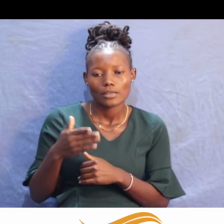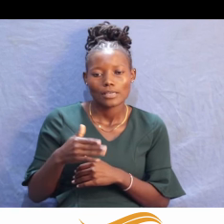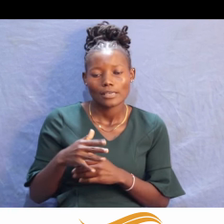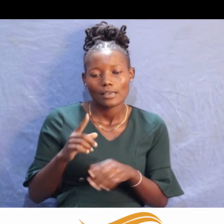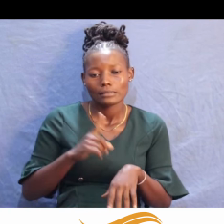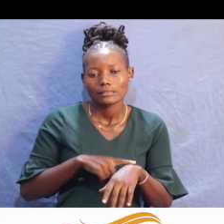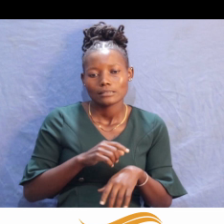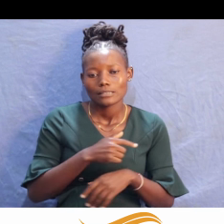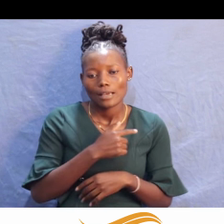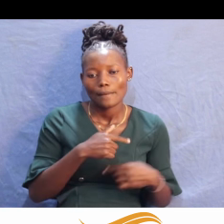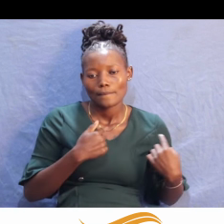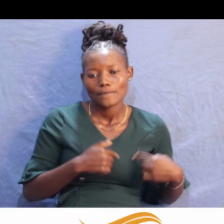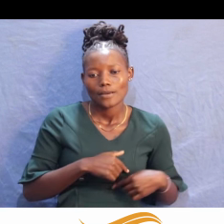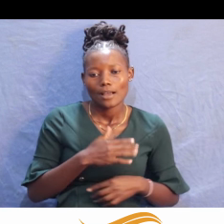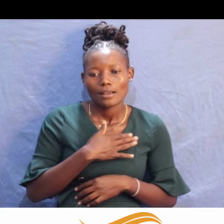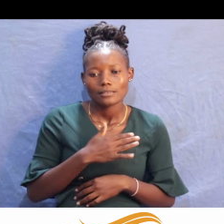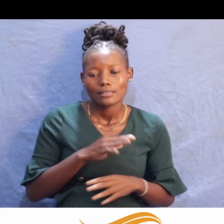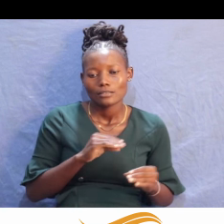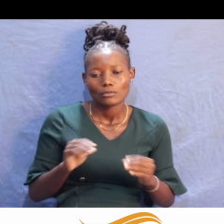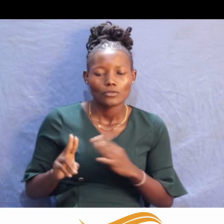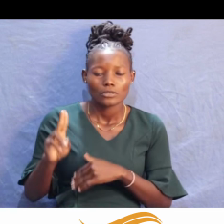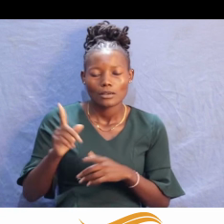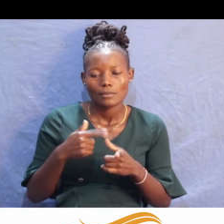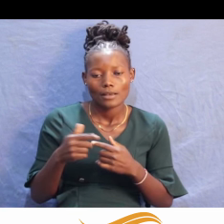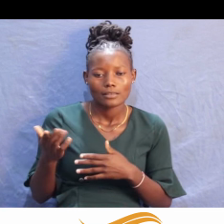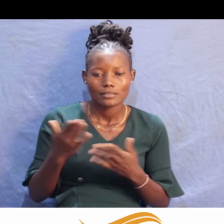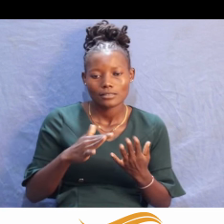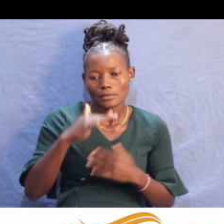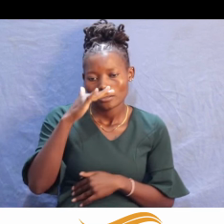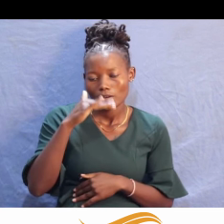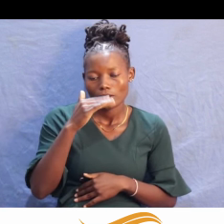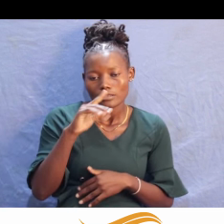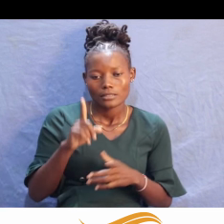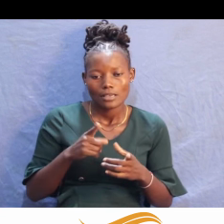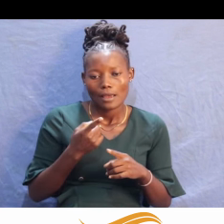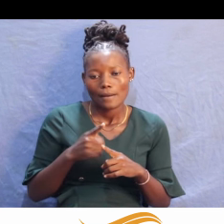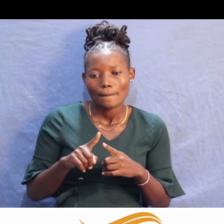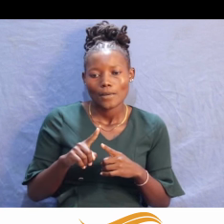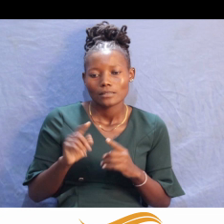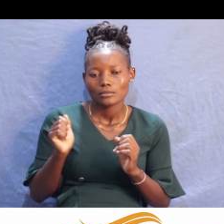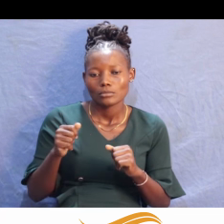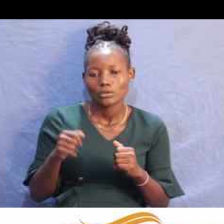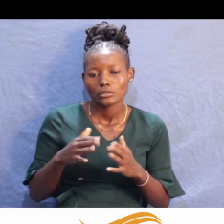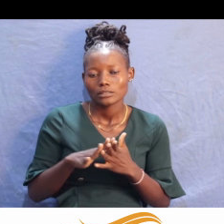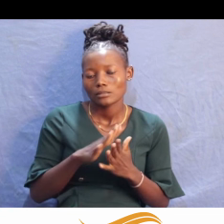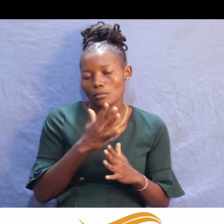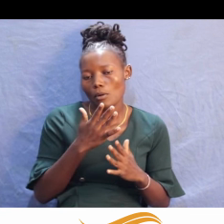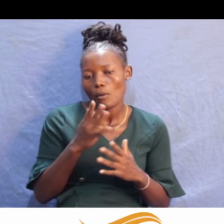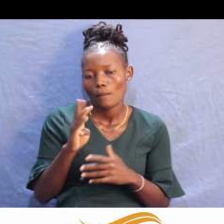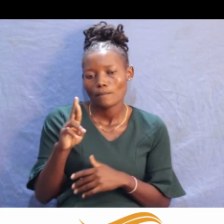rate goes up, they burn oxygen, but the athlete can burn it more efficiently and more of it.